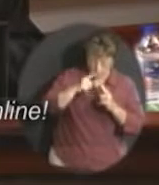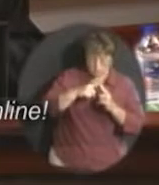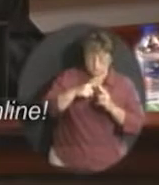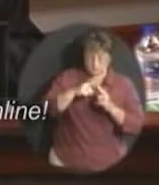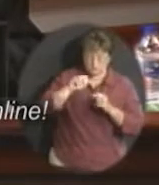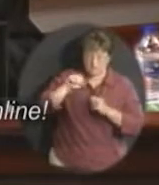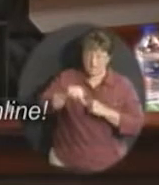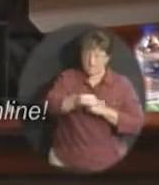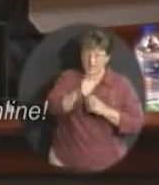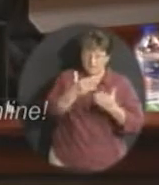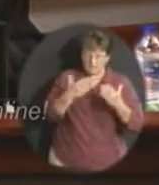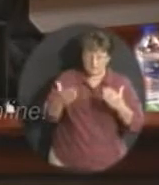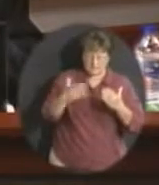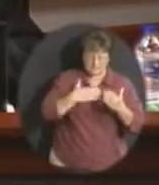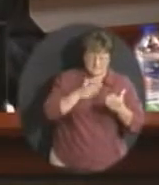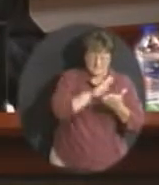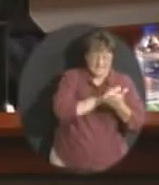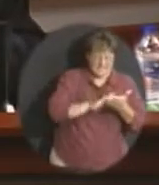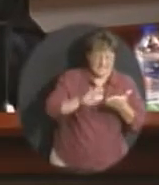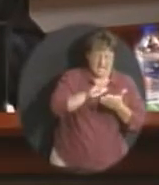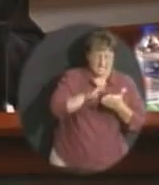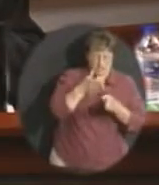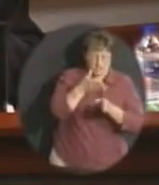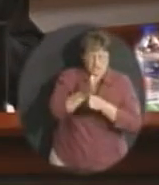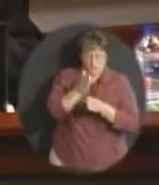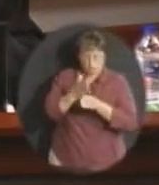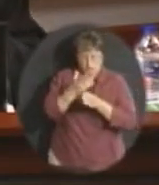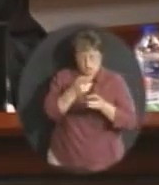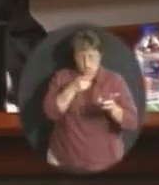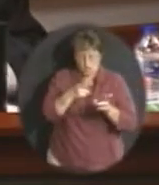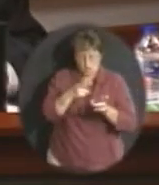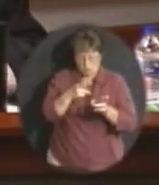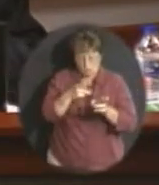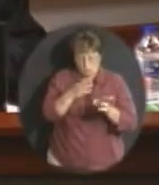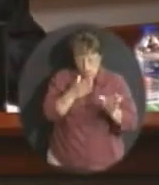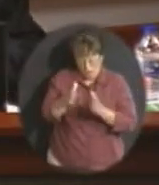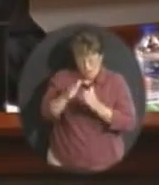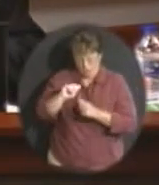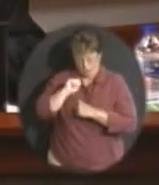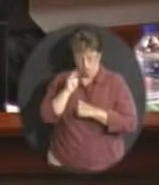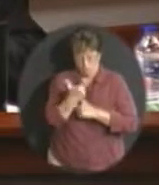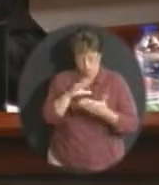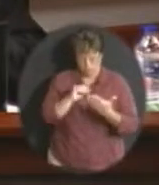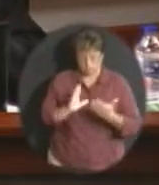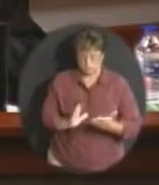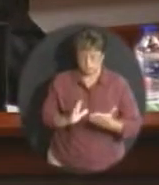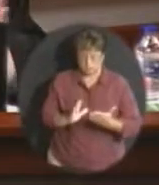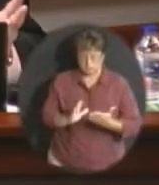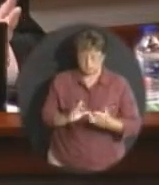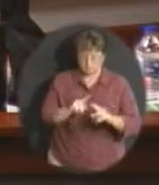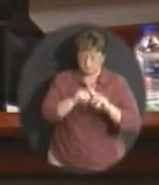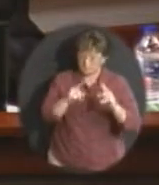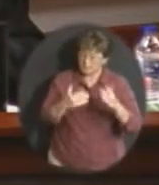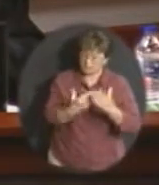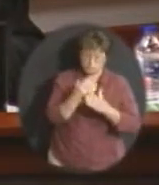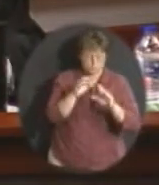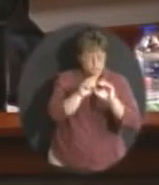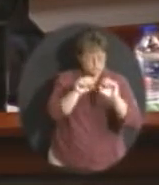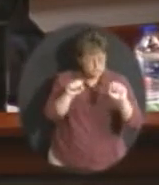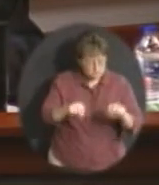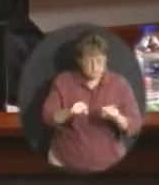college and career ready for all of our kids. That is still being designed at the state level in terms of what that looks like. But the new system is going to have